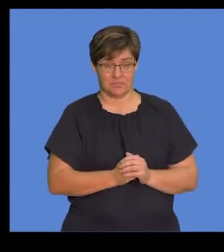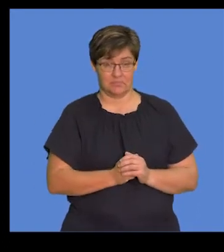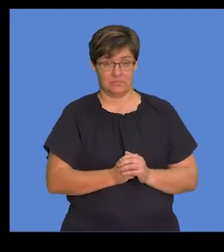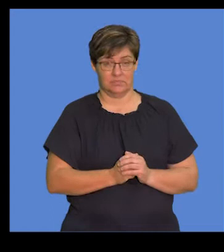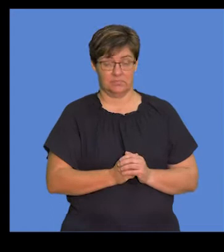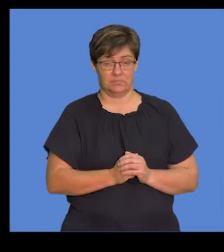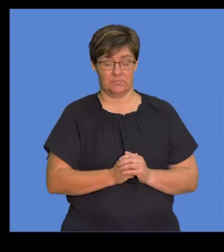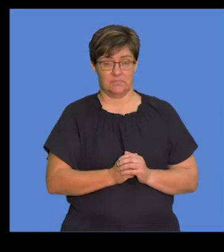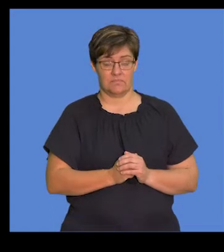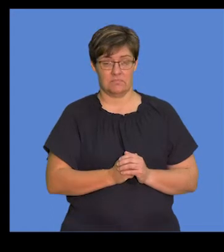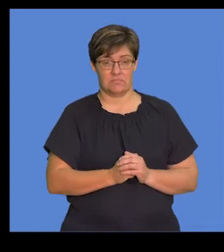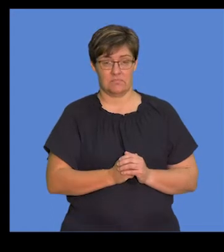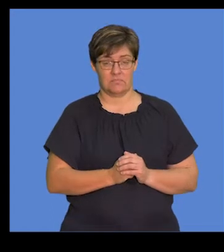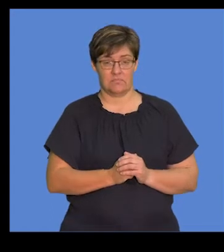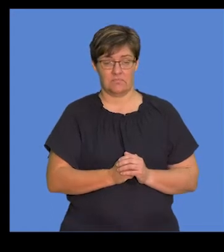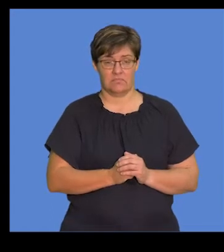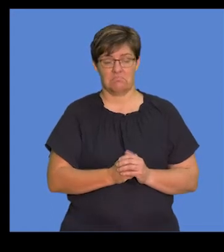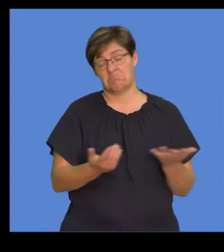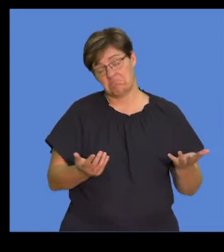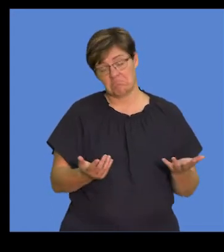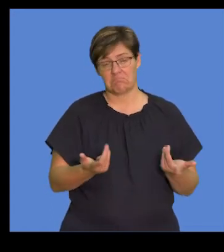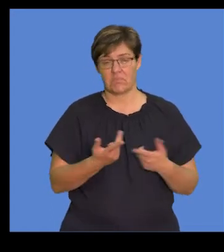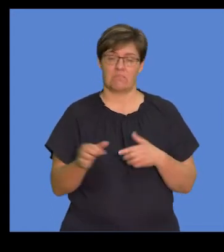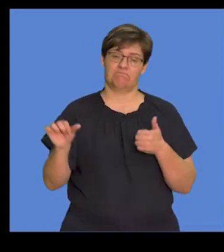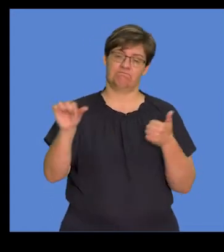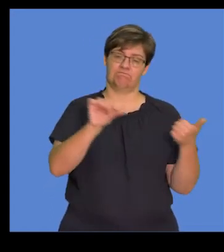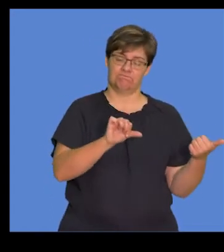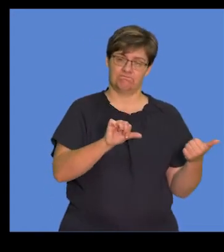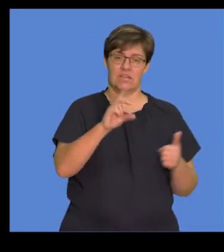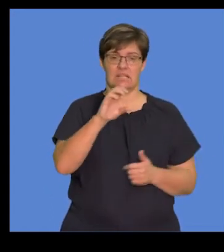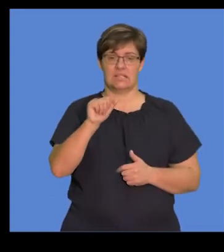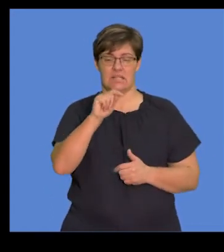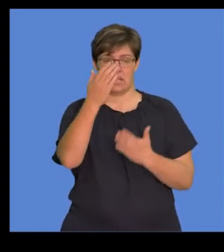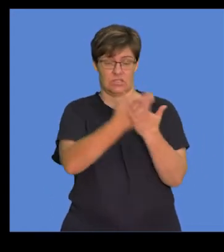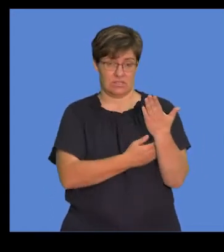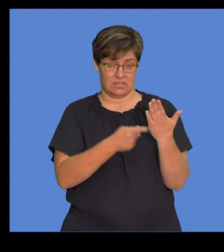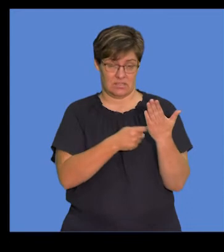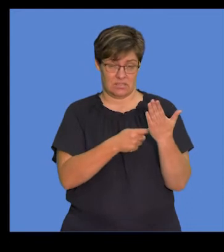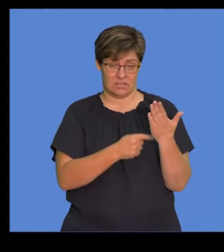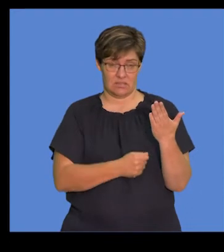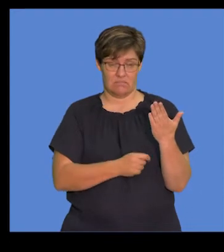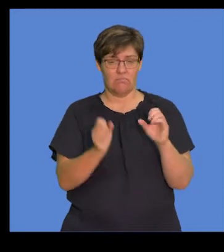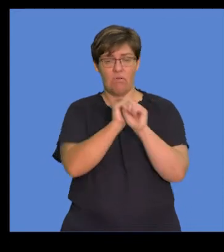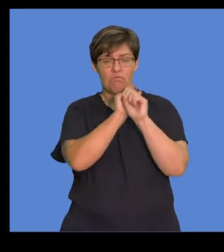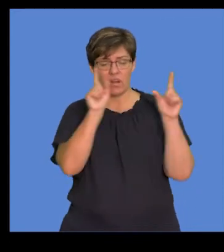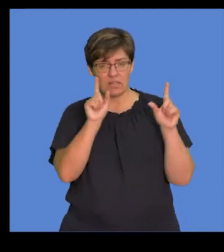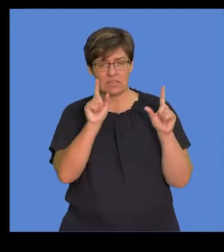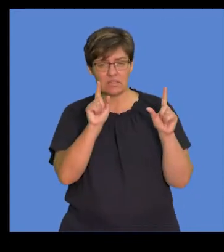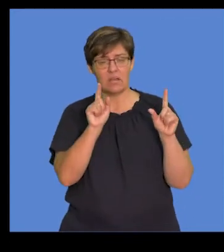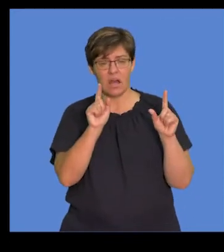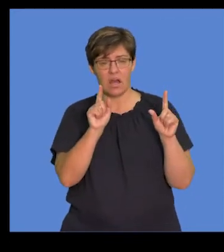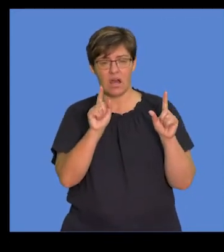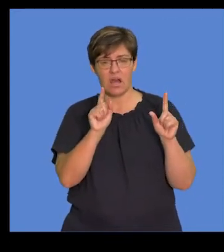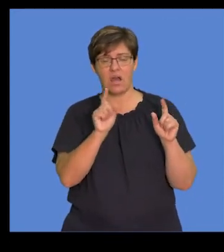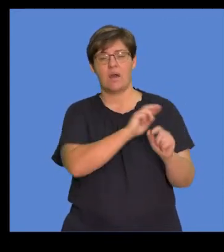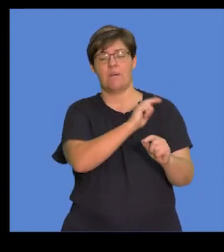right. So even if we go back to our data sheet, you'd realize that this is the power